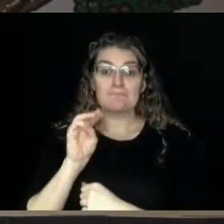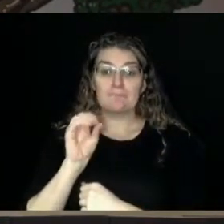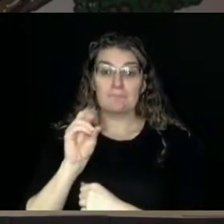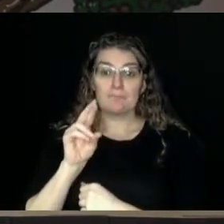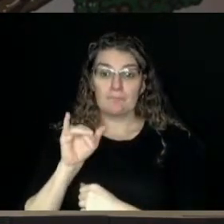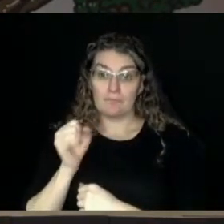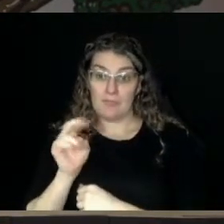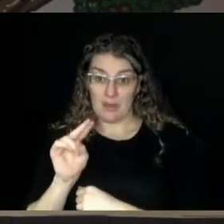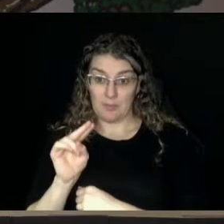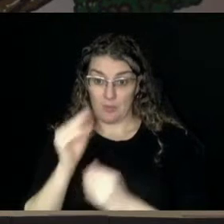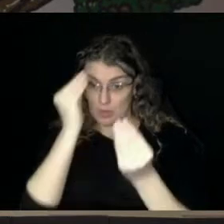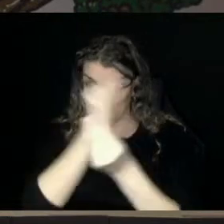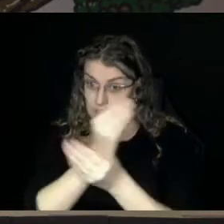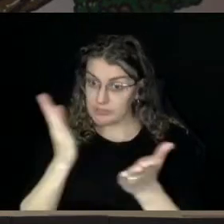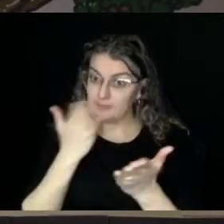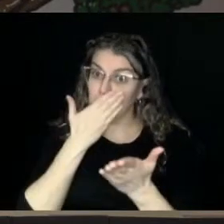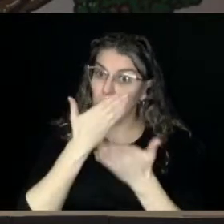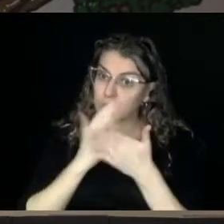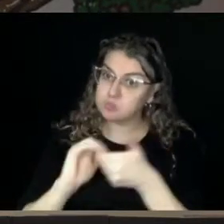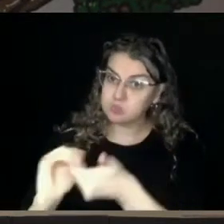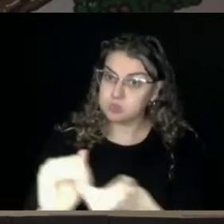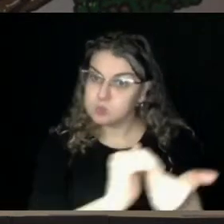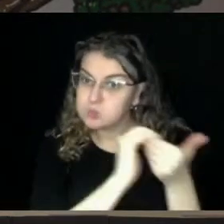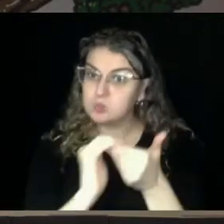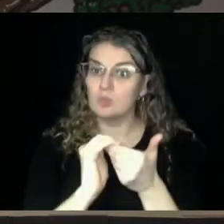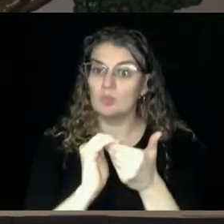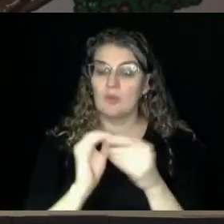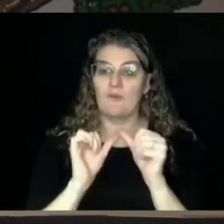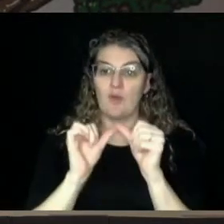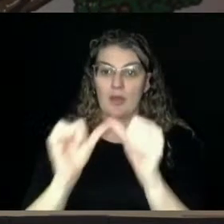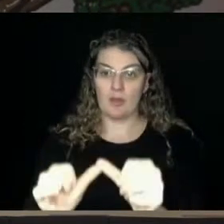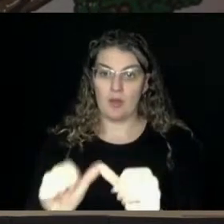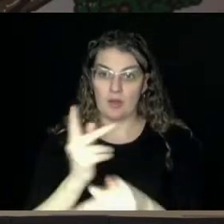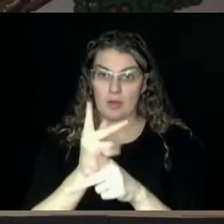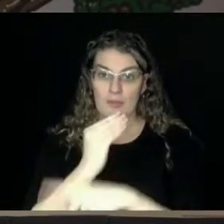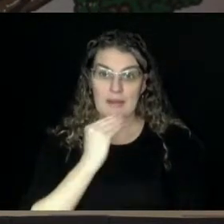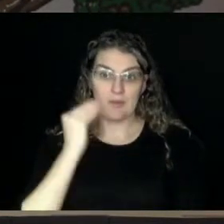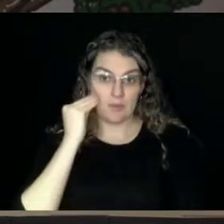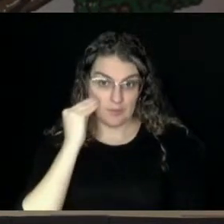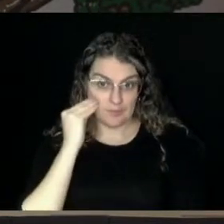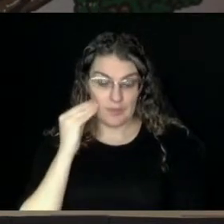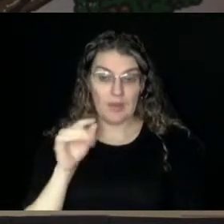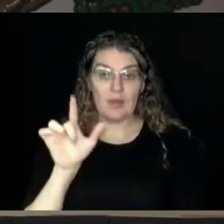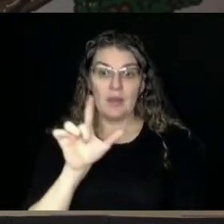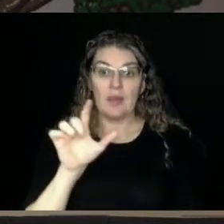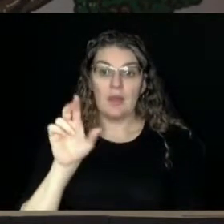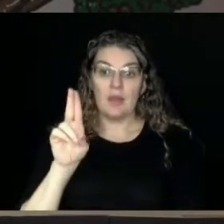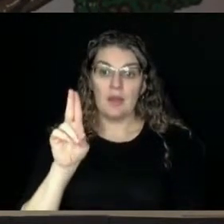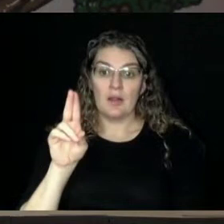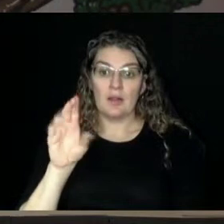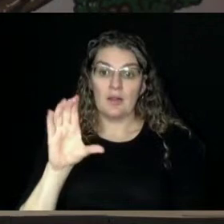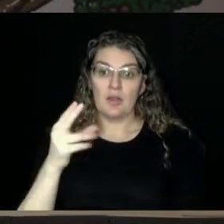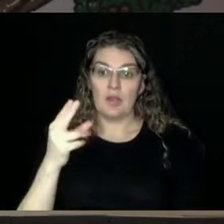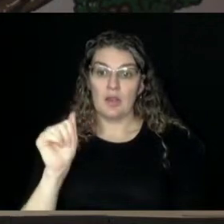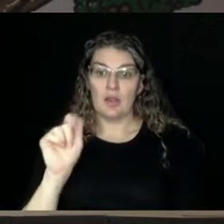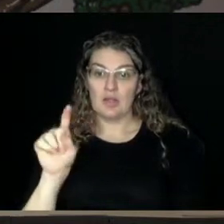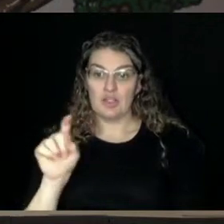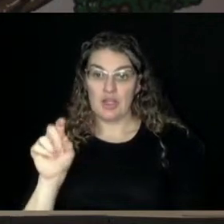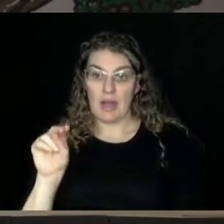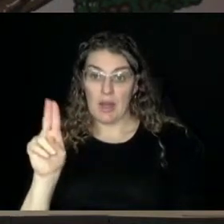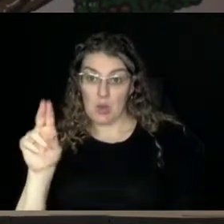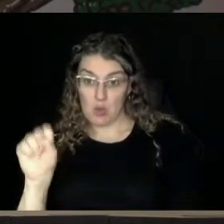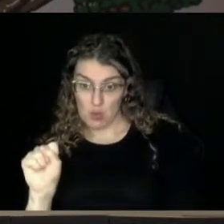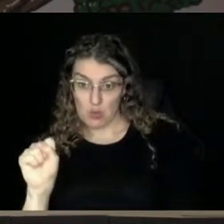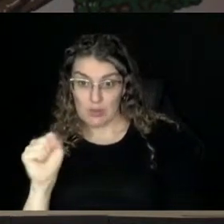collaboration, and we appreciate everyone's flexibility. Le Chez Nous is rescheduled for Friday this week to receive their second